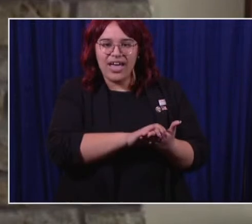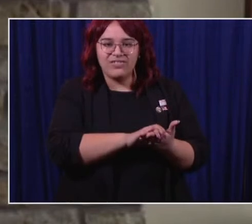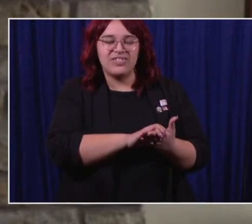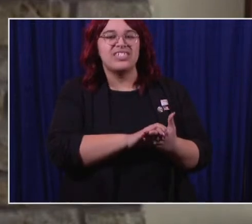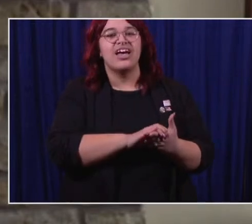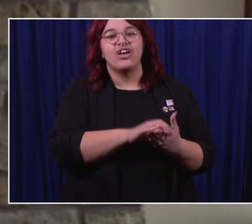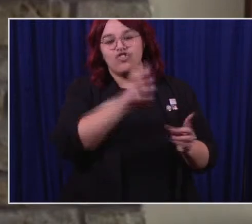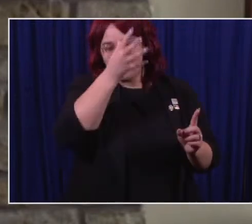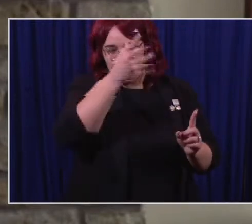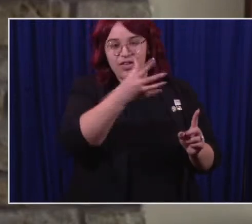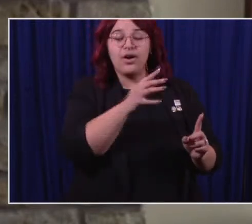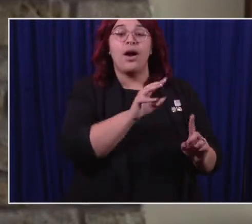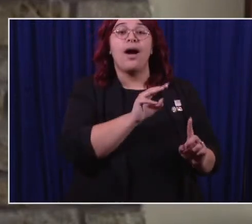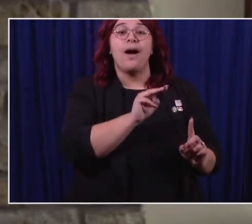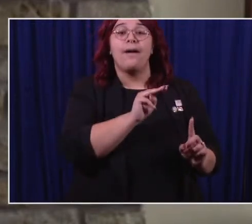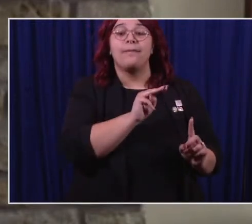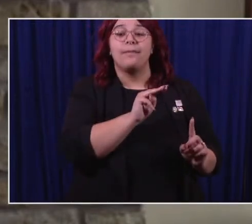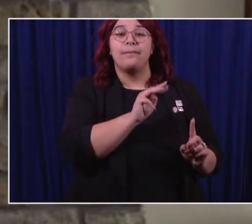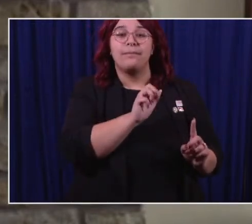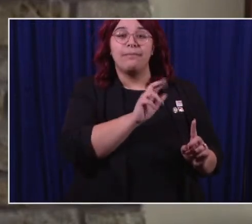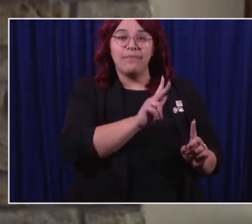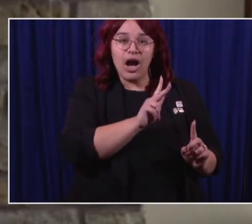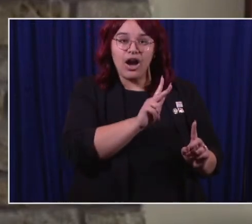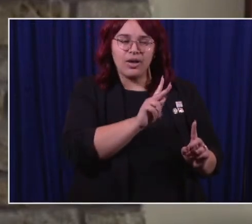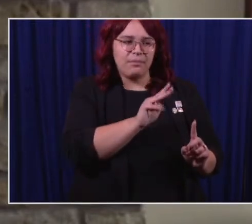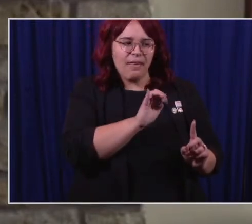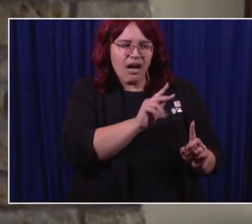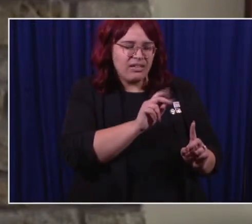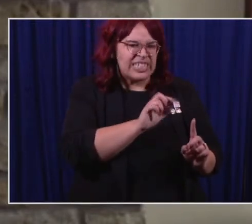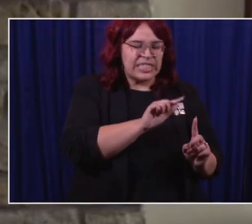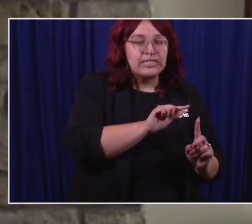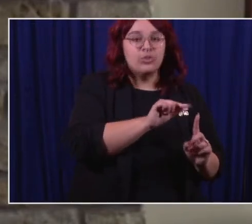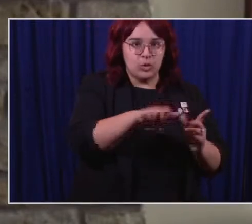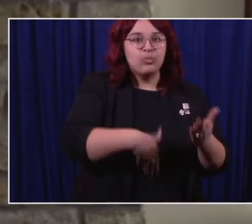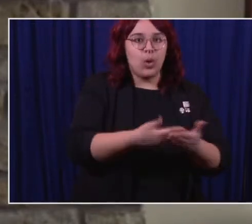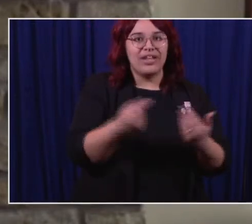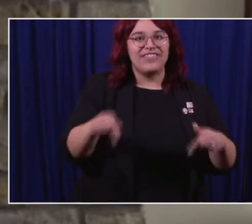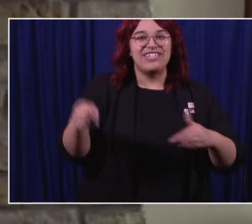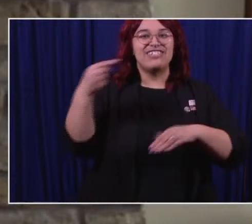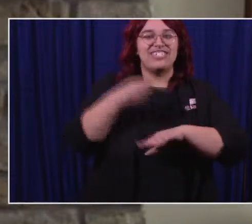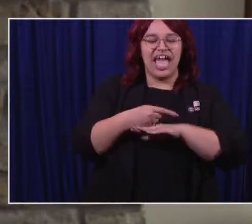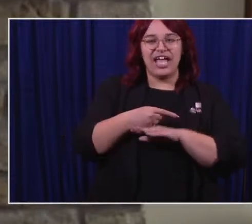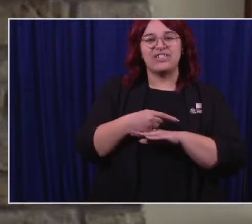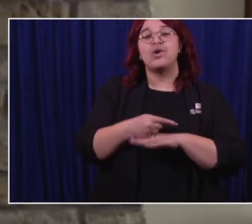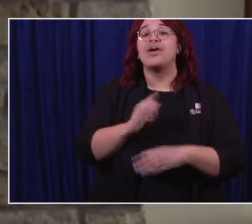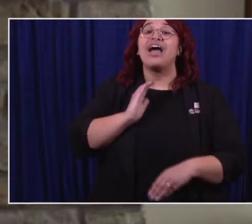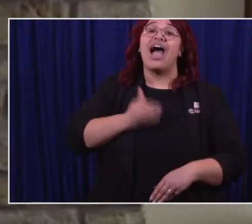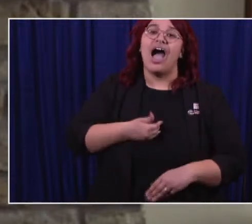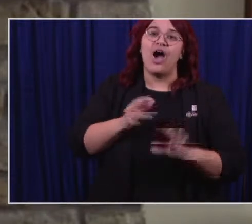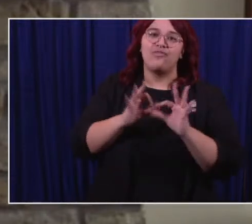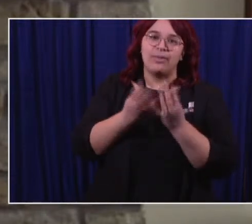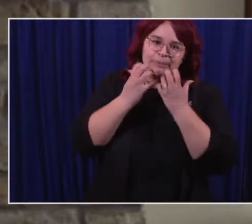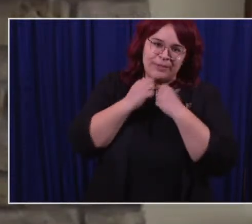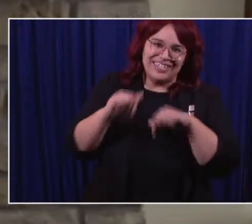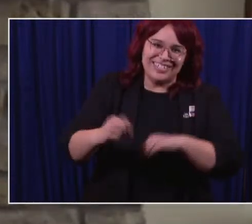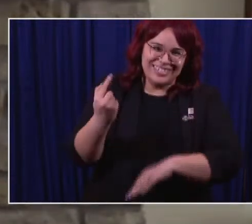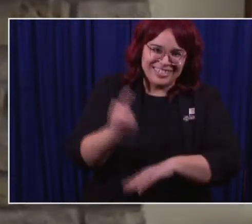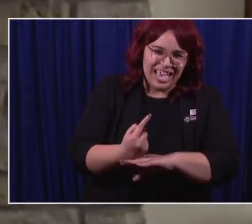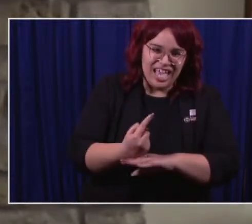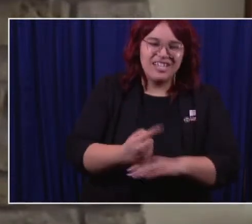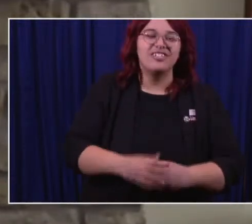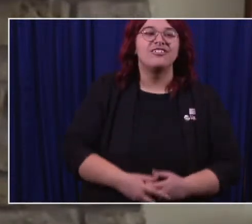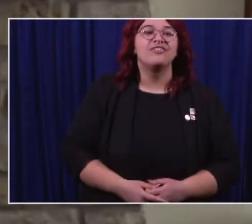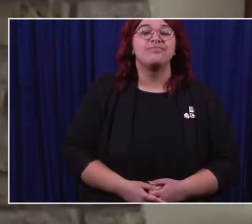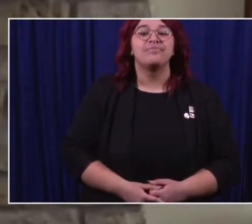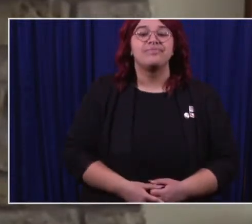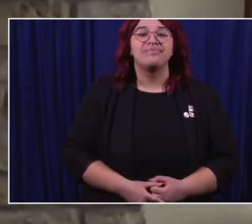Hawkins was also born on February 22nd. So a big day in the DeWine family. I want to close,